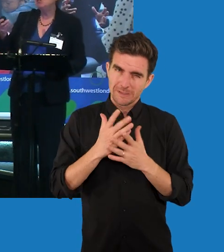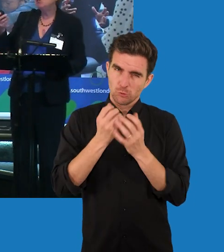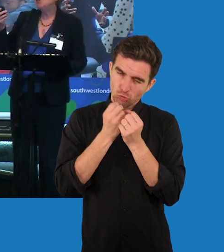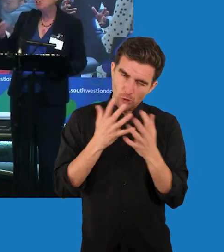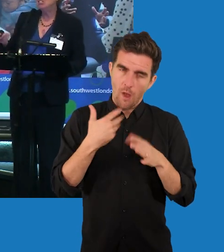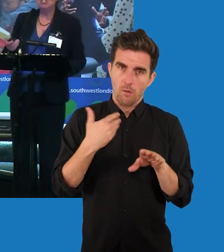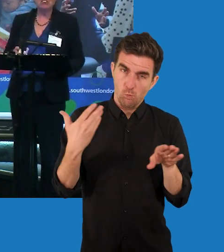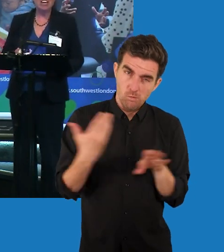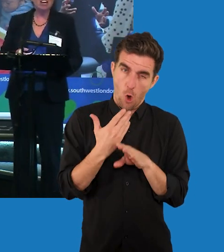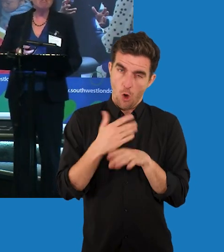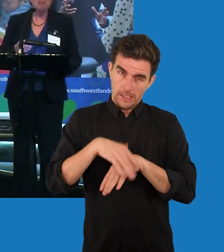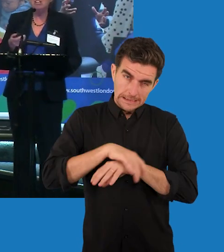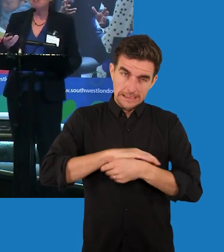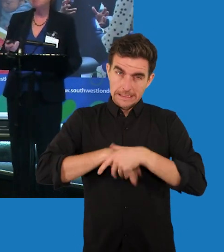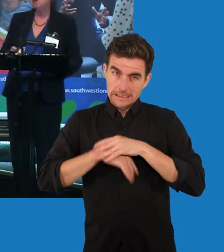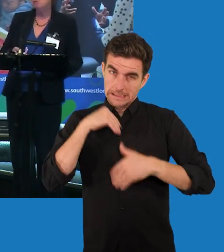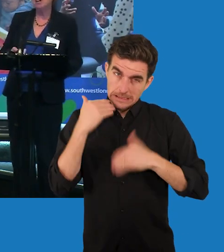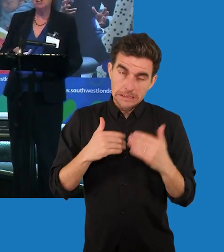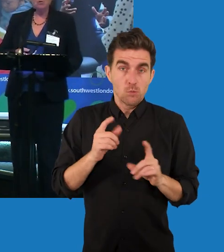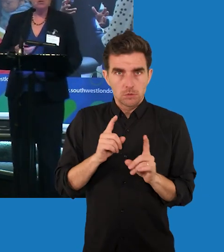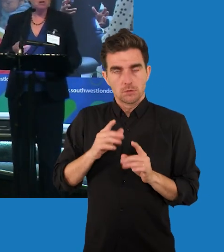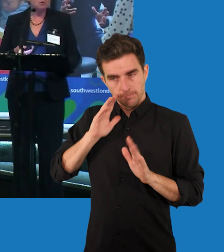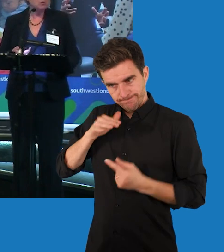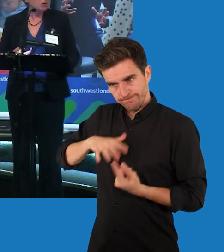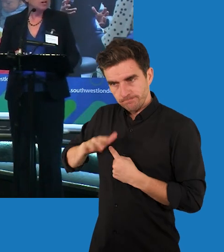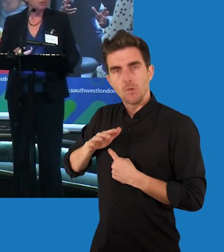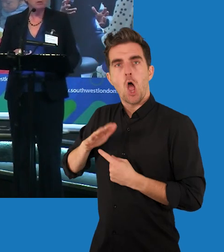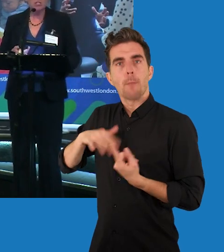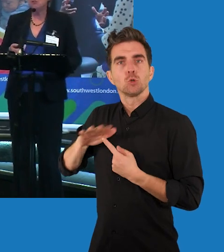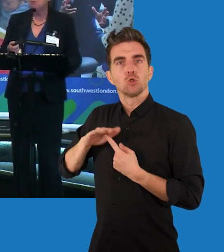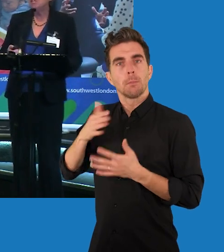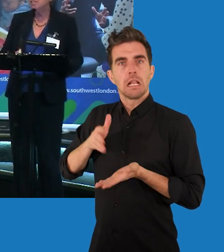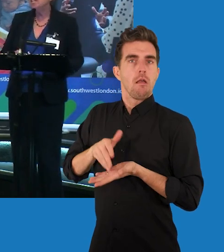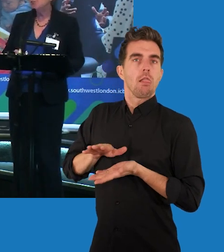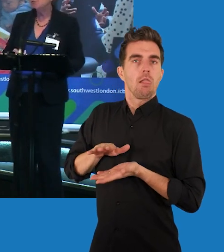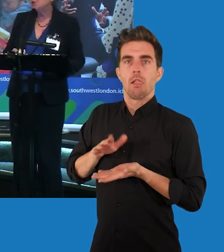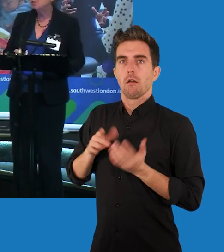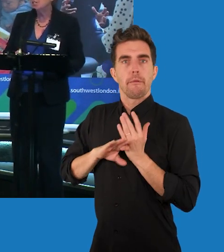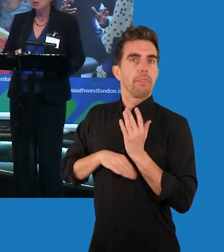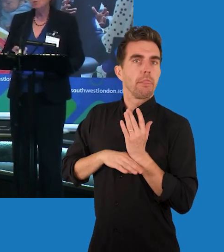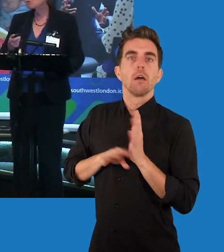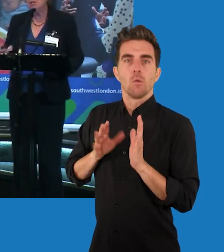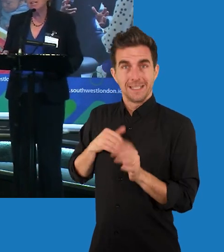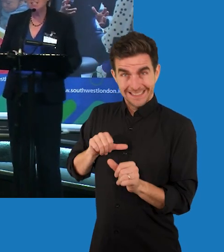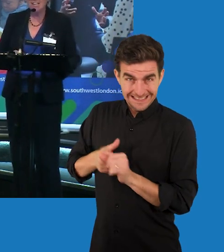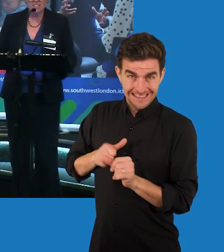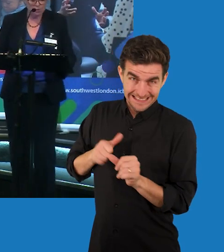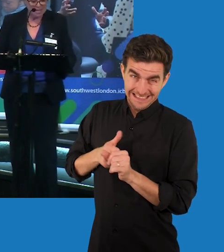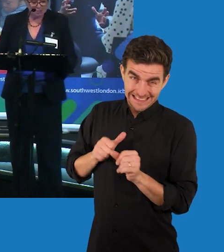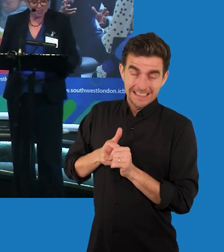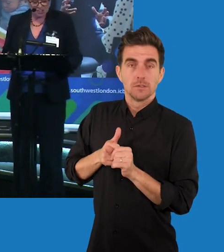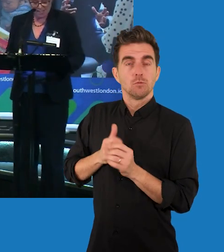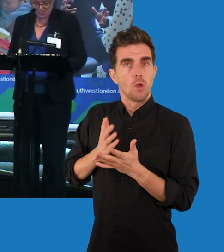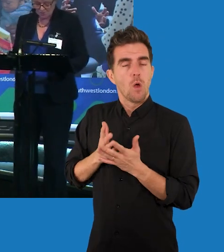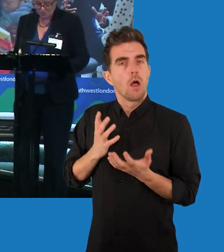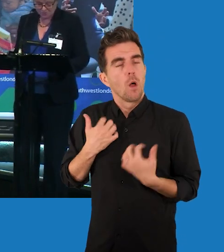continue to concentrate and really grow our work with our more deprived communities who really need our focus was really exciting, and we